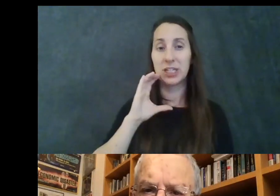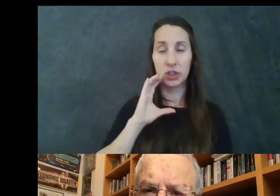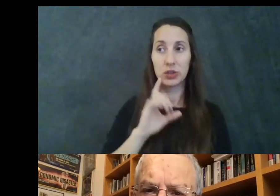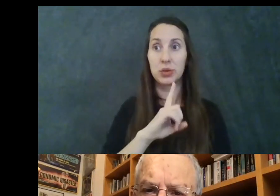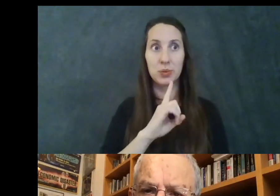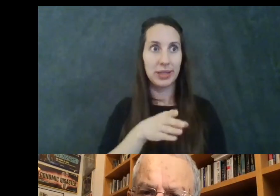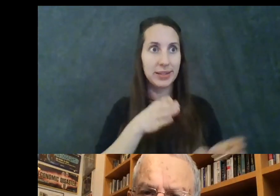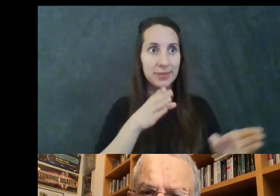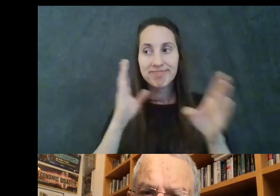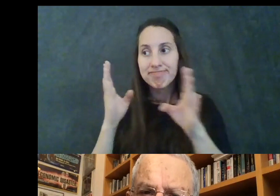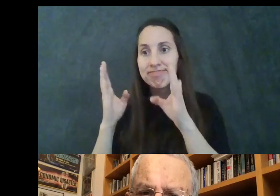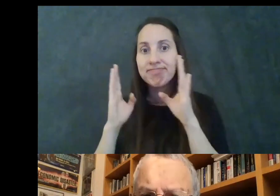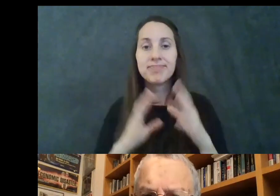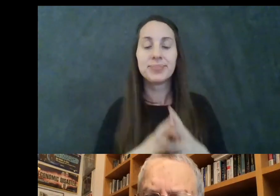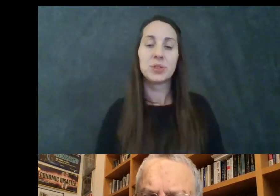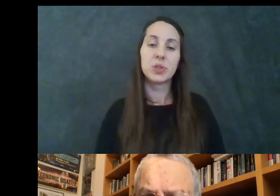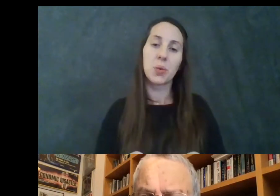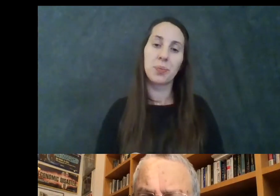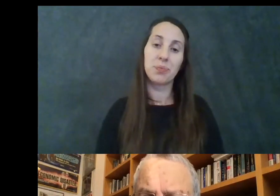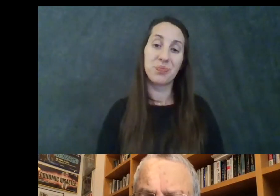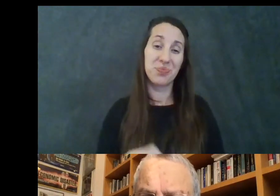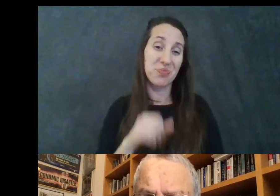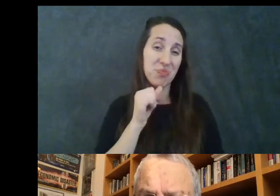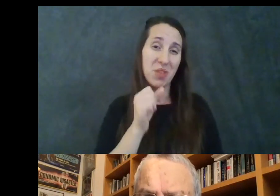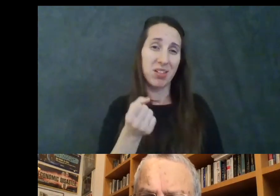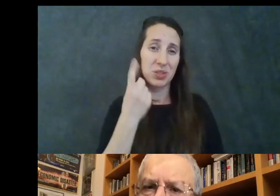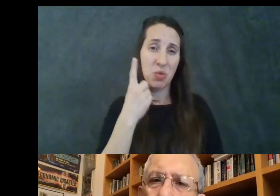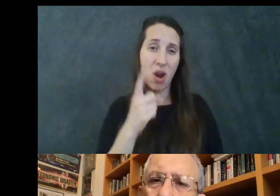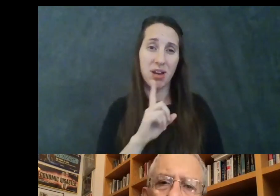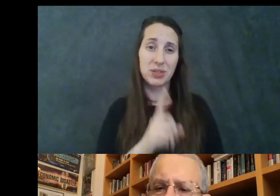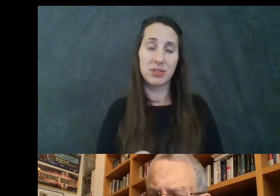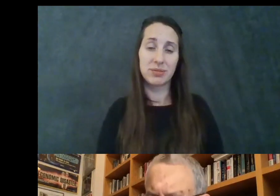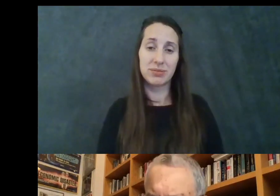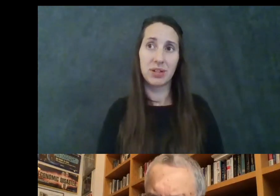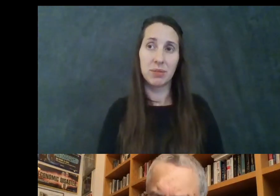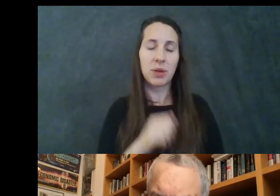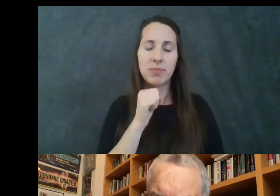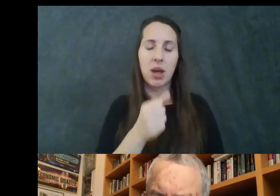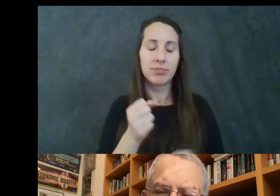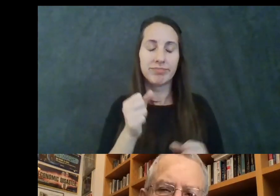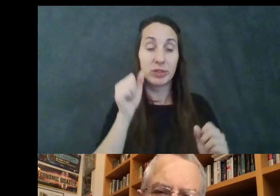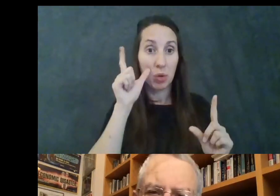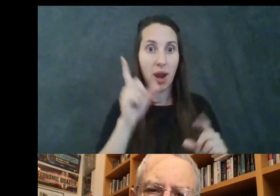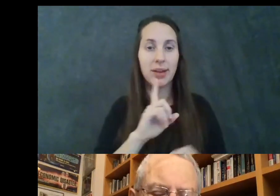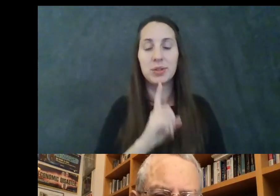to. So it's not surprising, frankly, that it would have